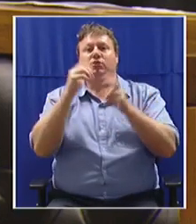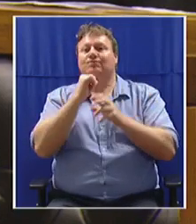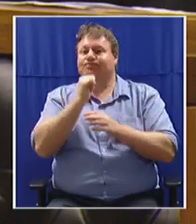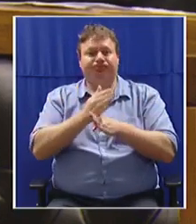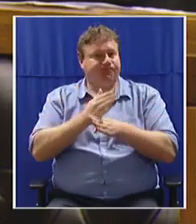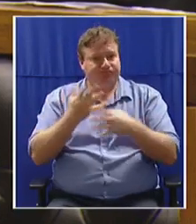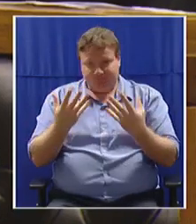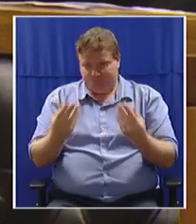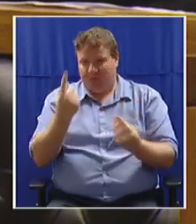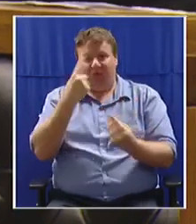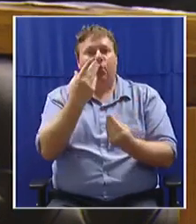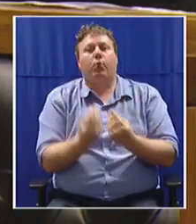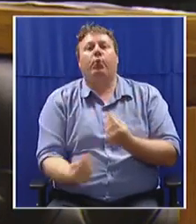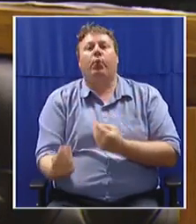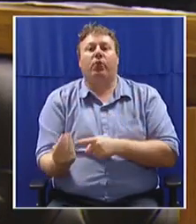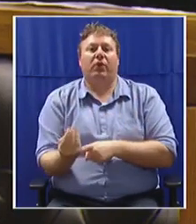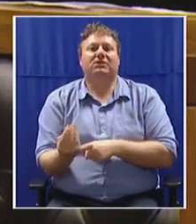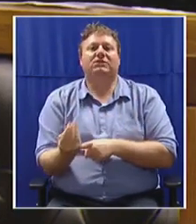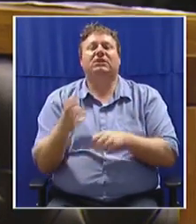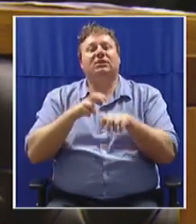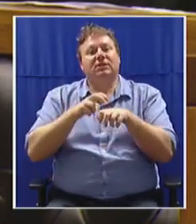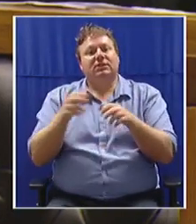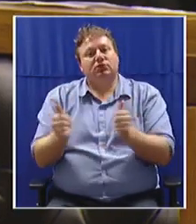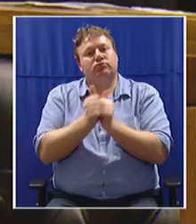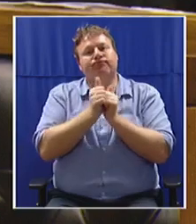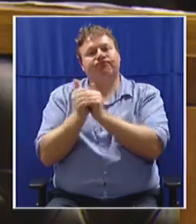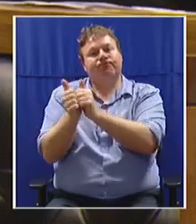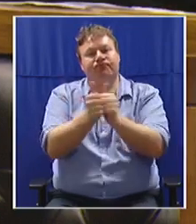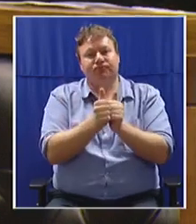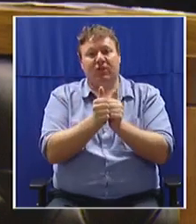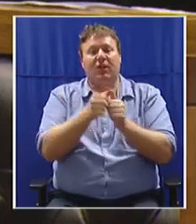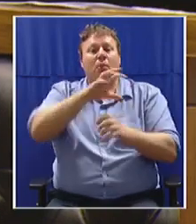sihlangane siwu-national singama-province